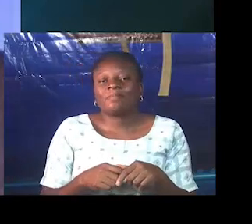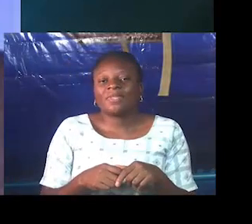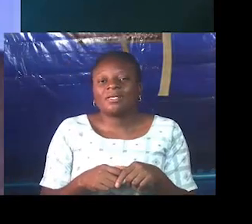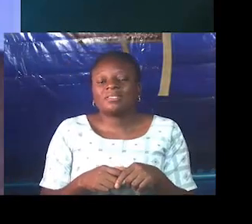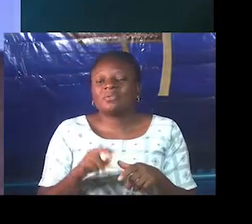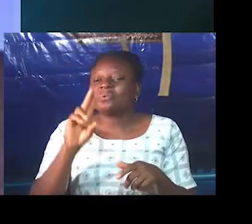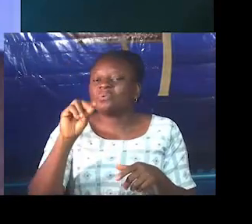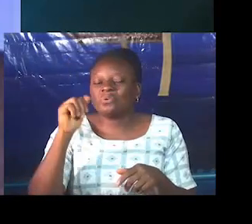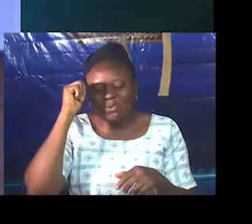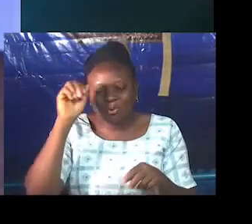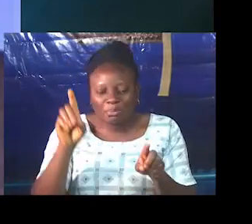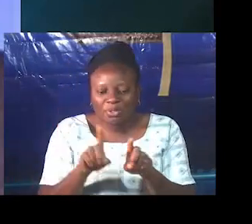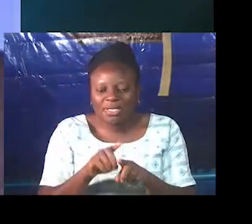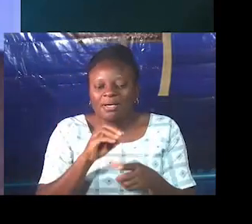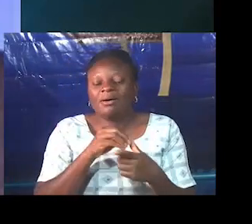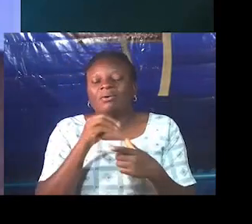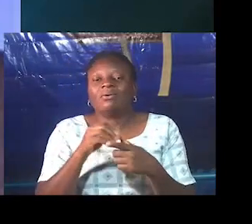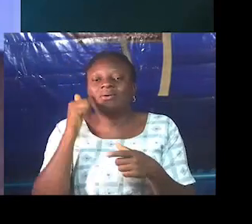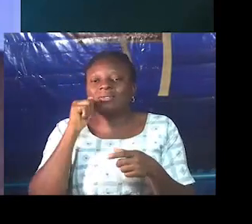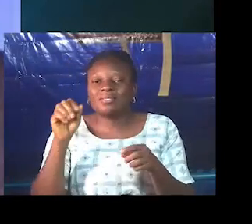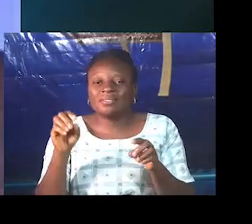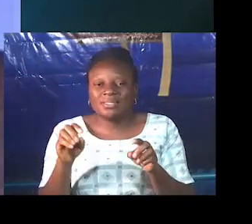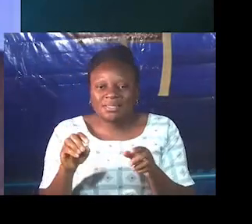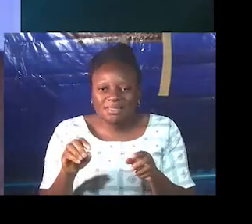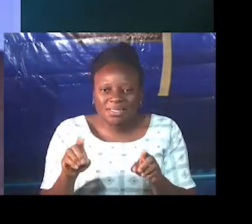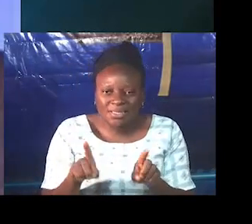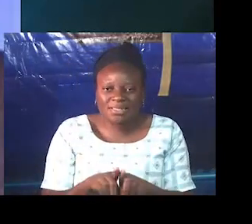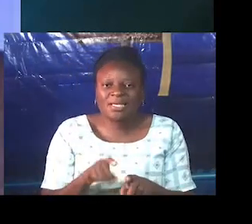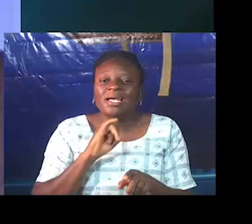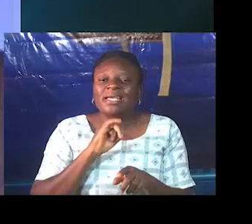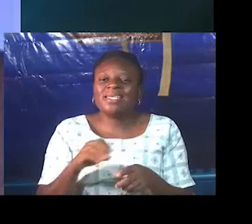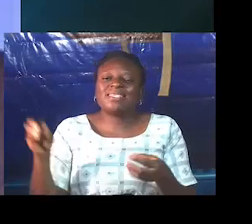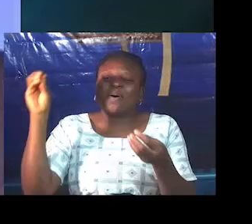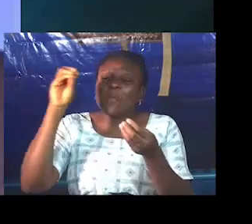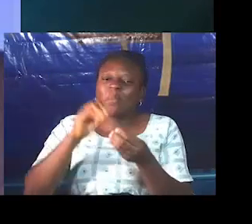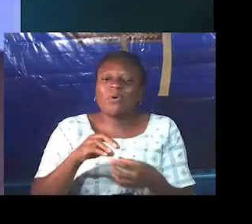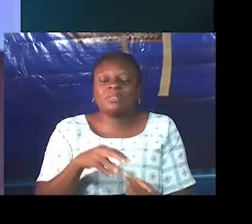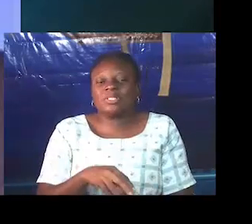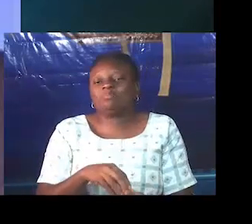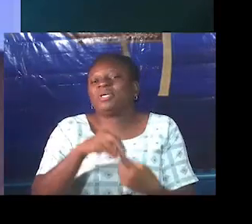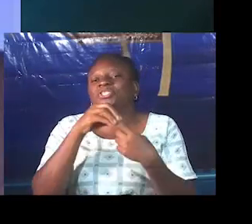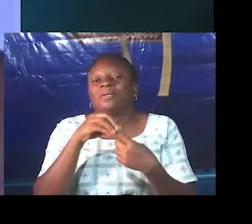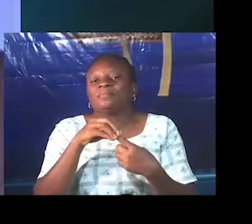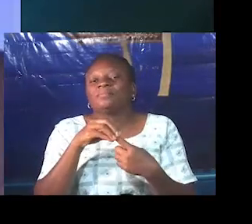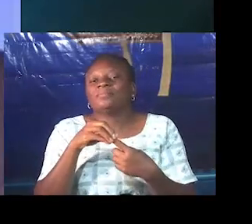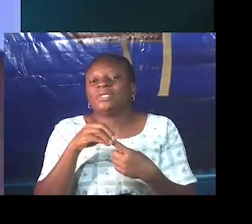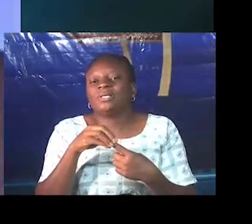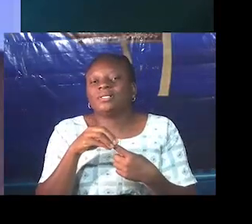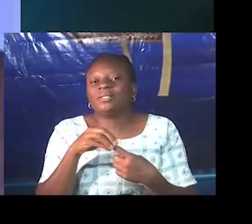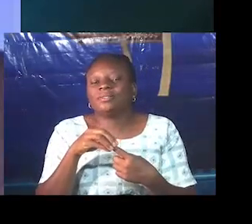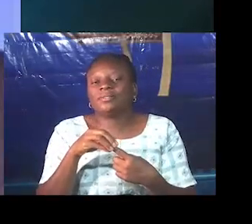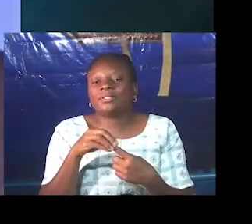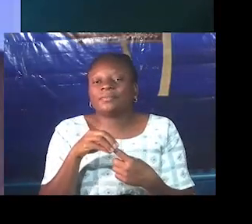special to you than the other. Except you are beginning to be disillusioned. You are beginning to have